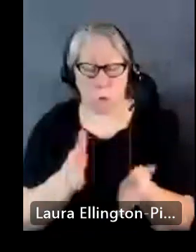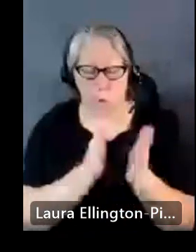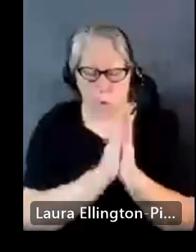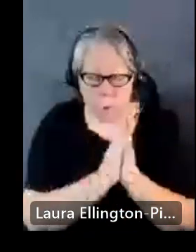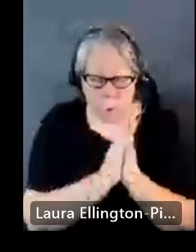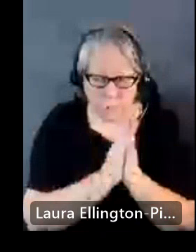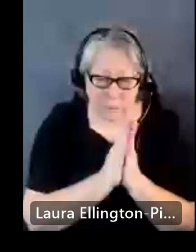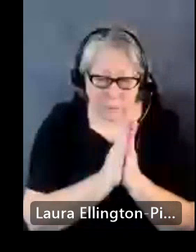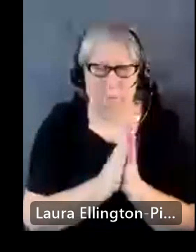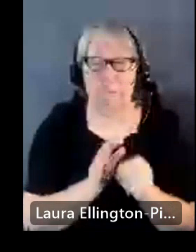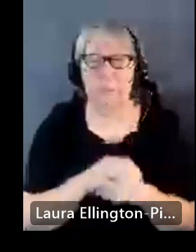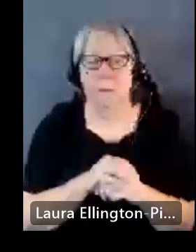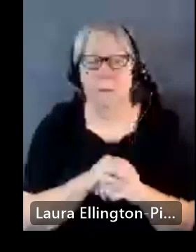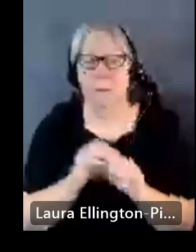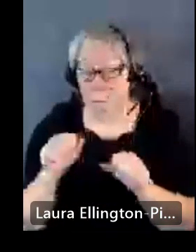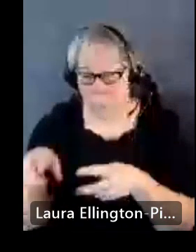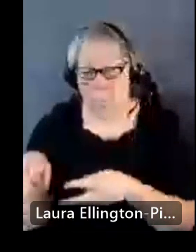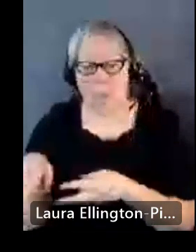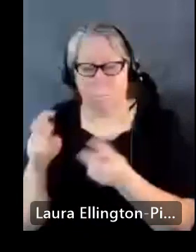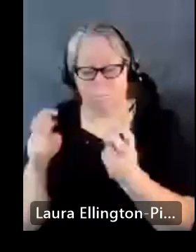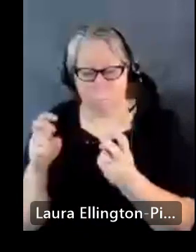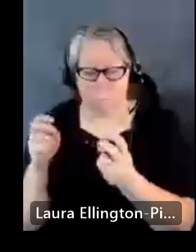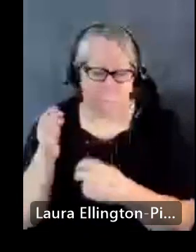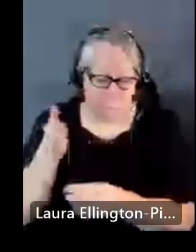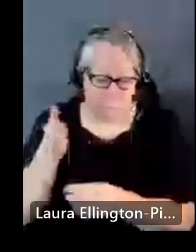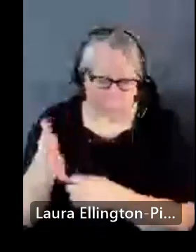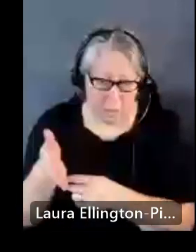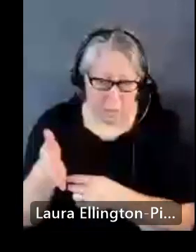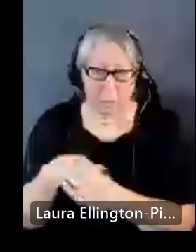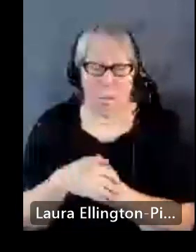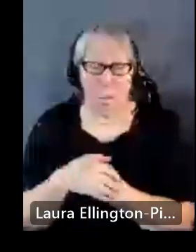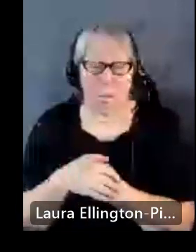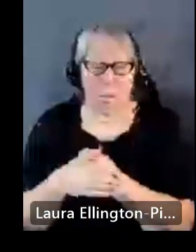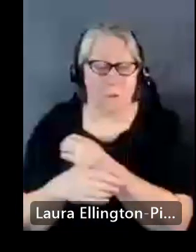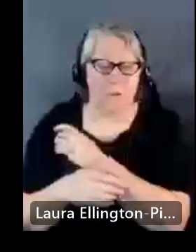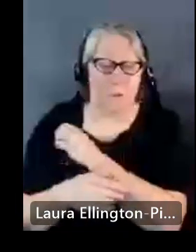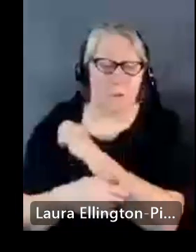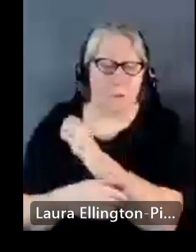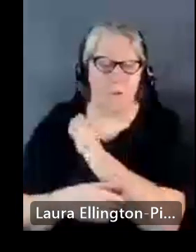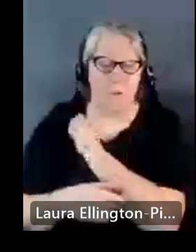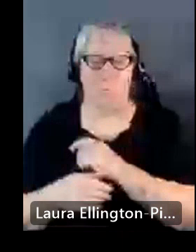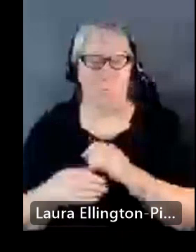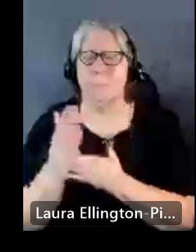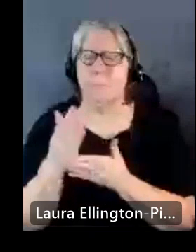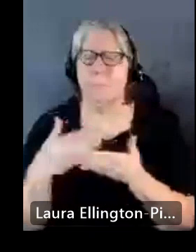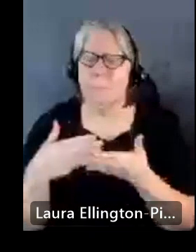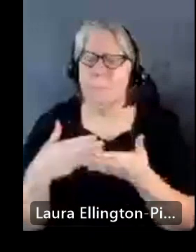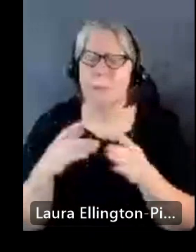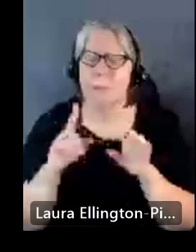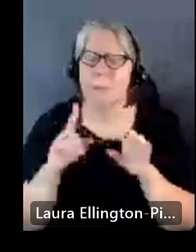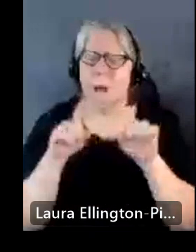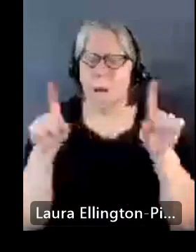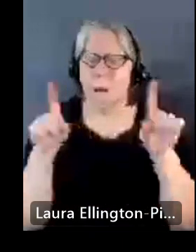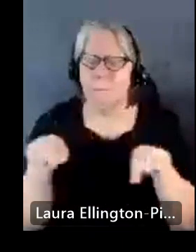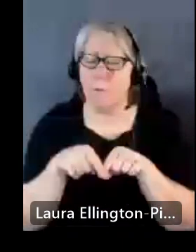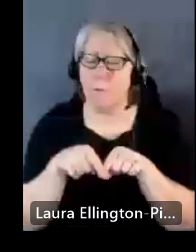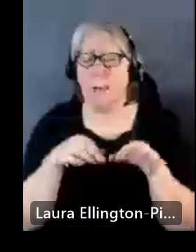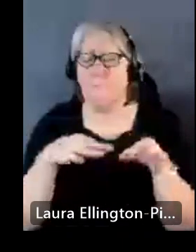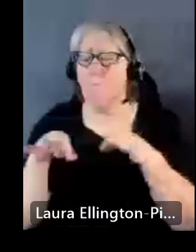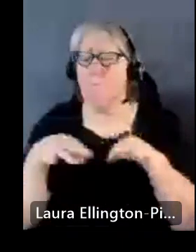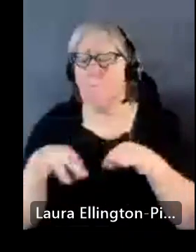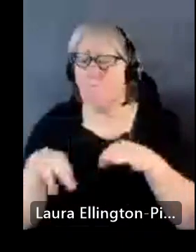want to upload and attach, you can do it there. And then some forms also have narrative or explanation